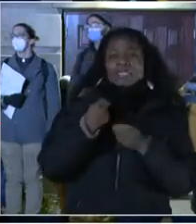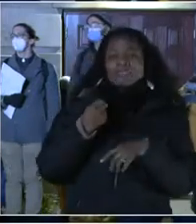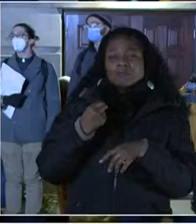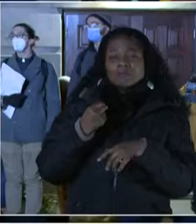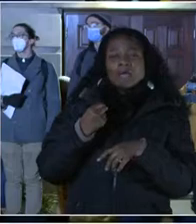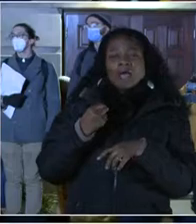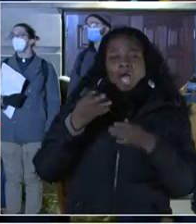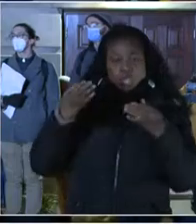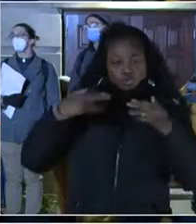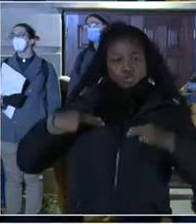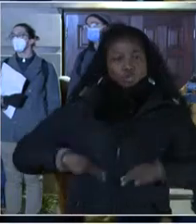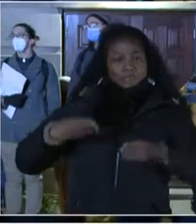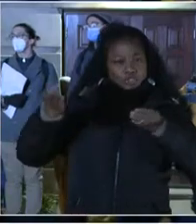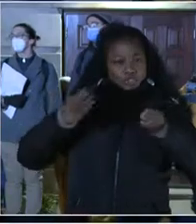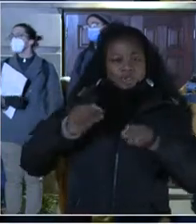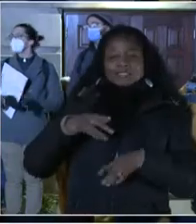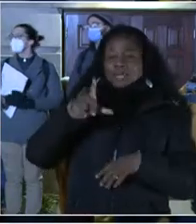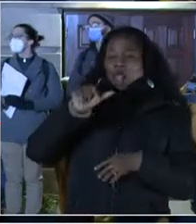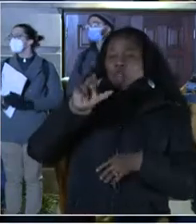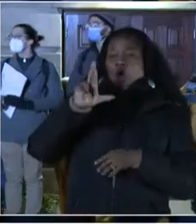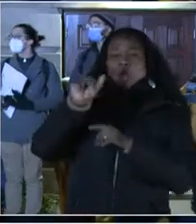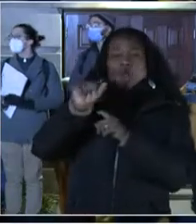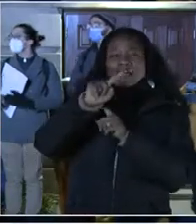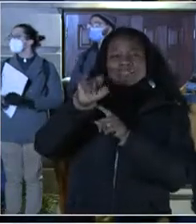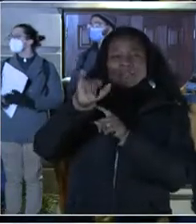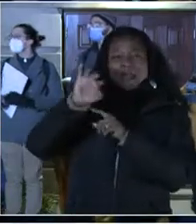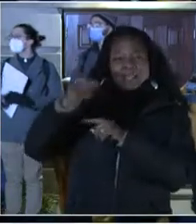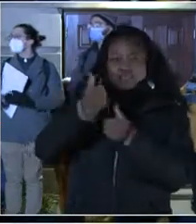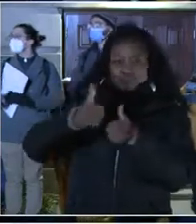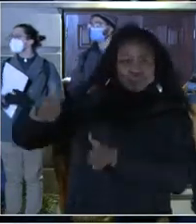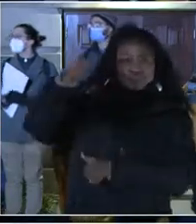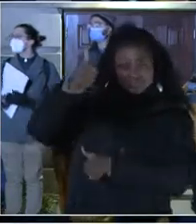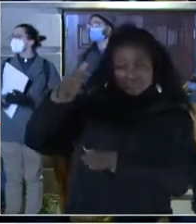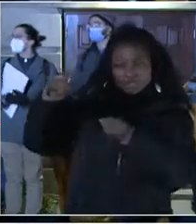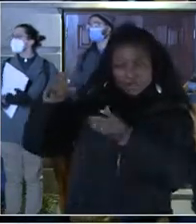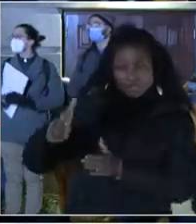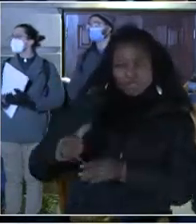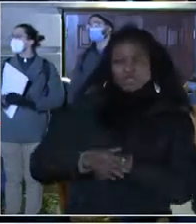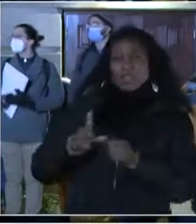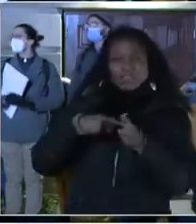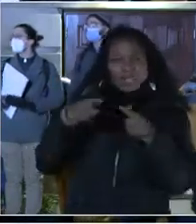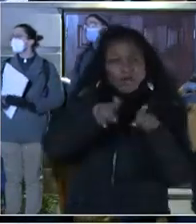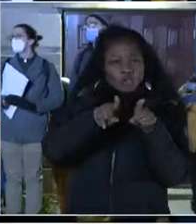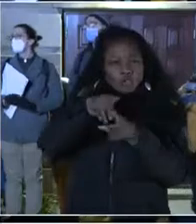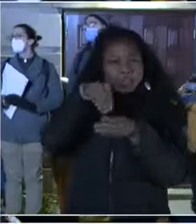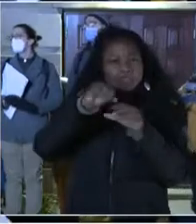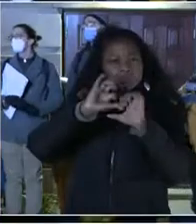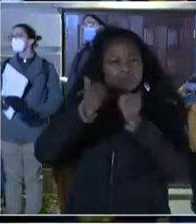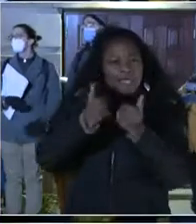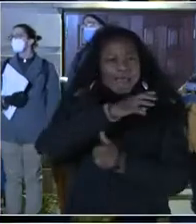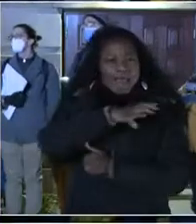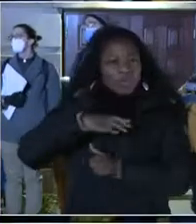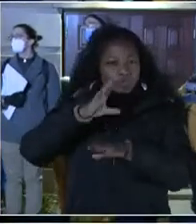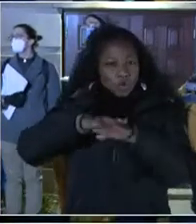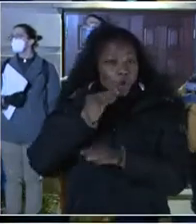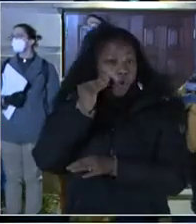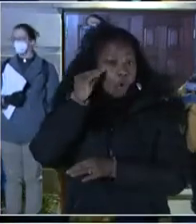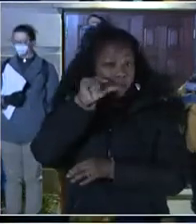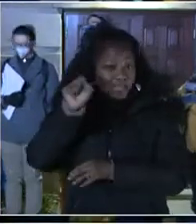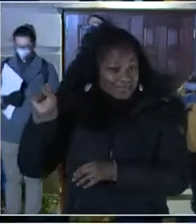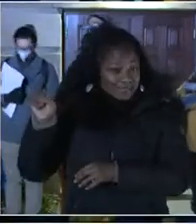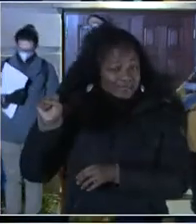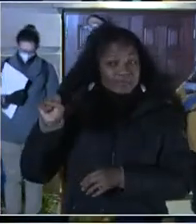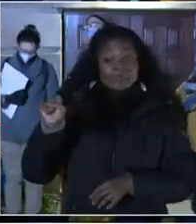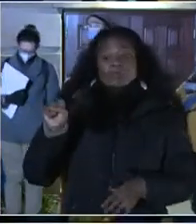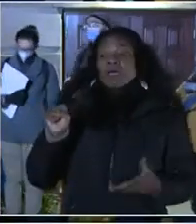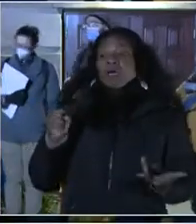Laura Zeilinger. Thank you, Laura and team. The Interagency Council on Homelessness, who's responsible